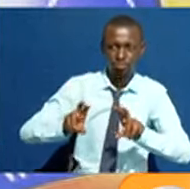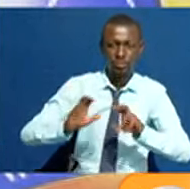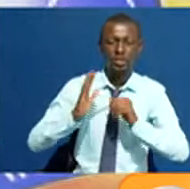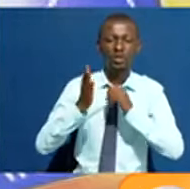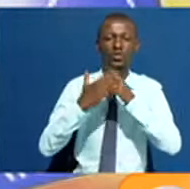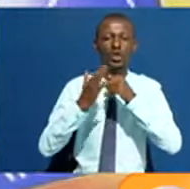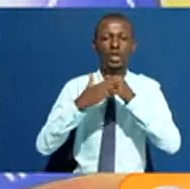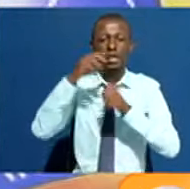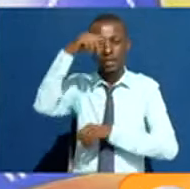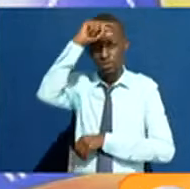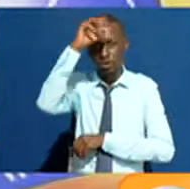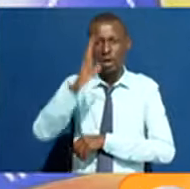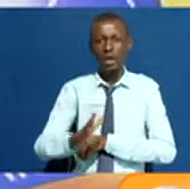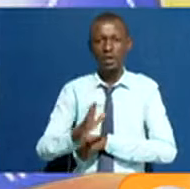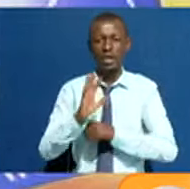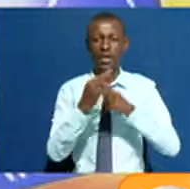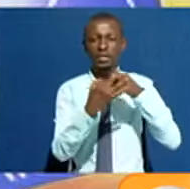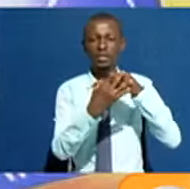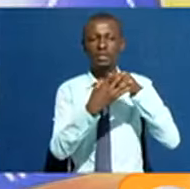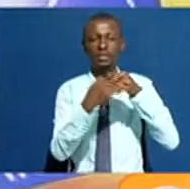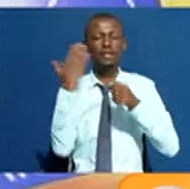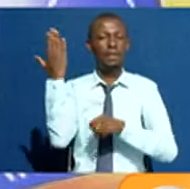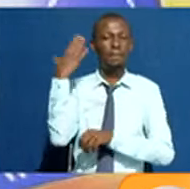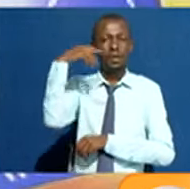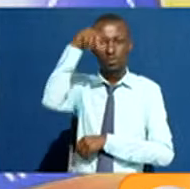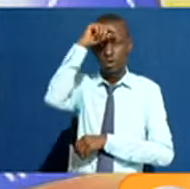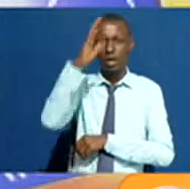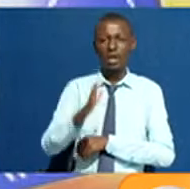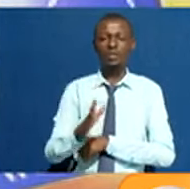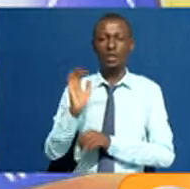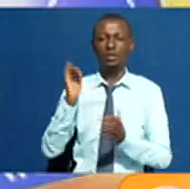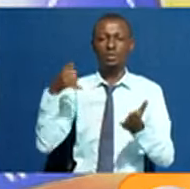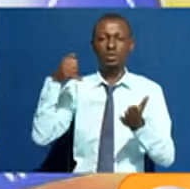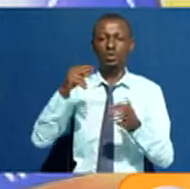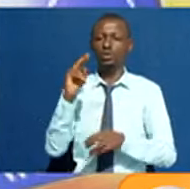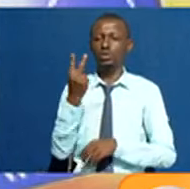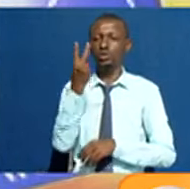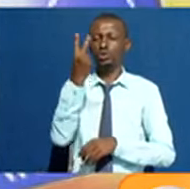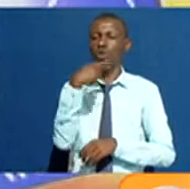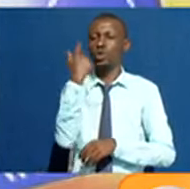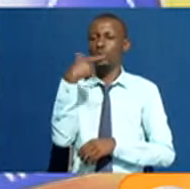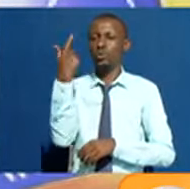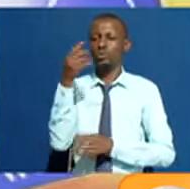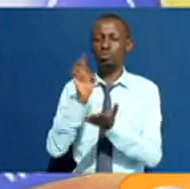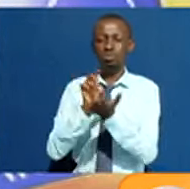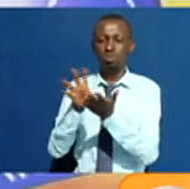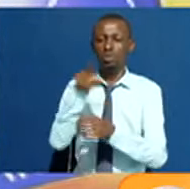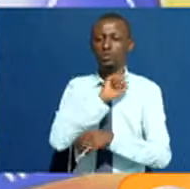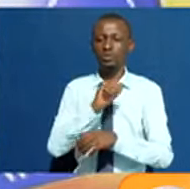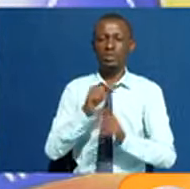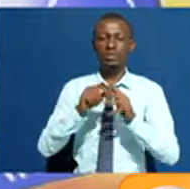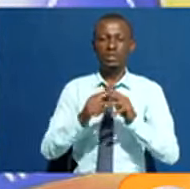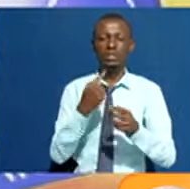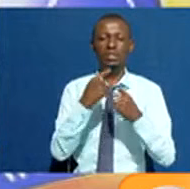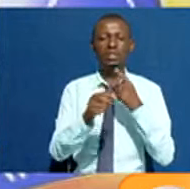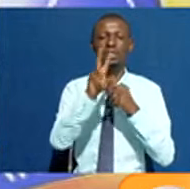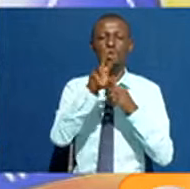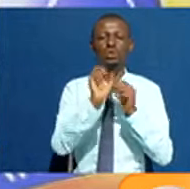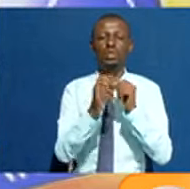governors, 8 of them being former governors, including 2 that have been out of office since